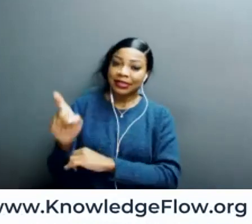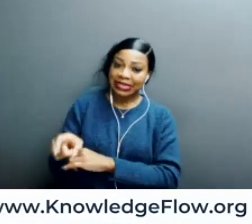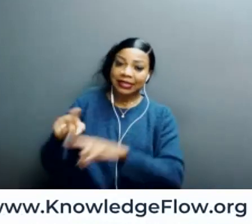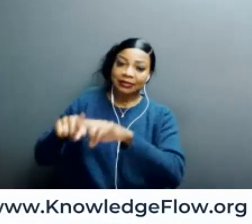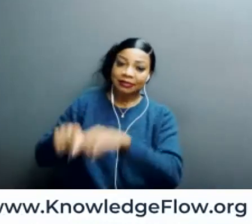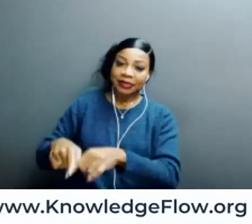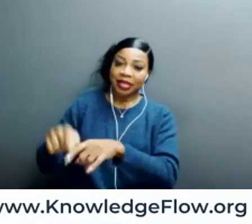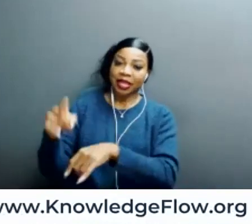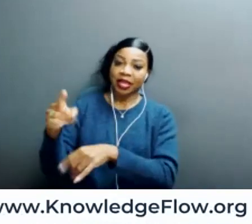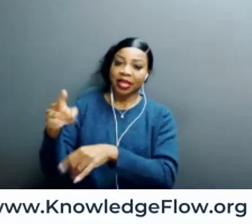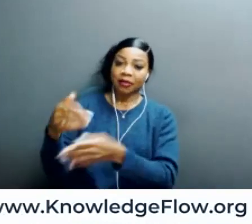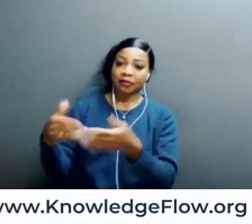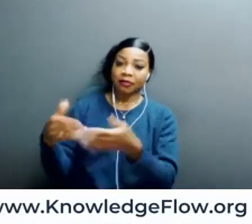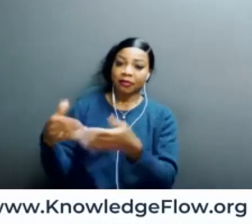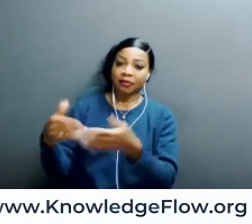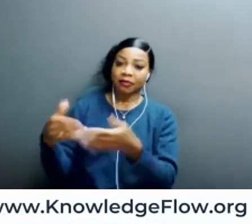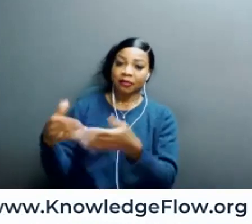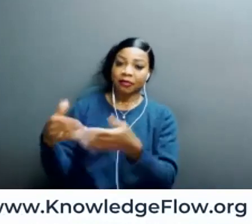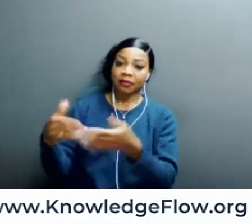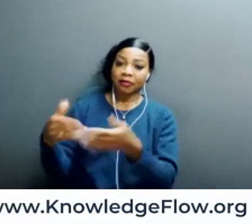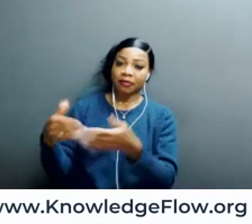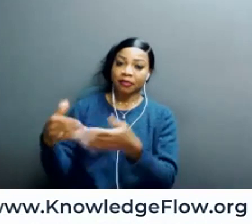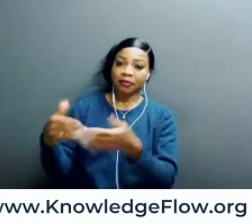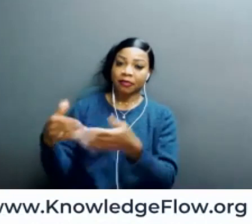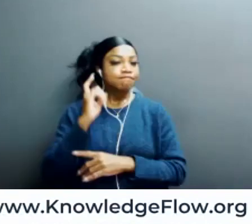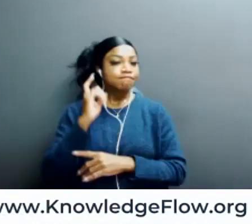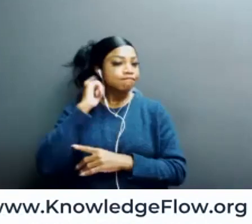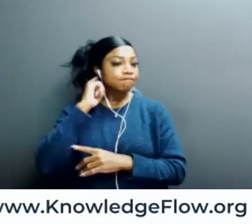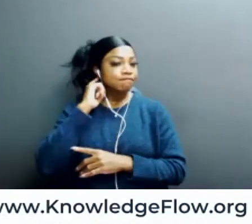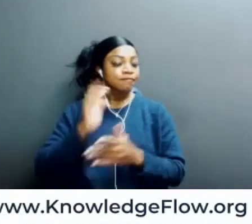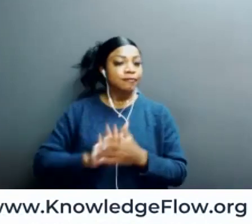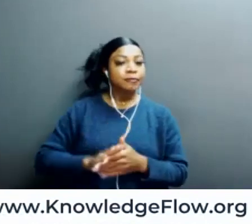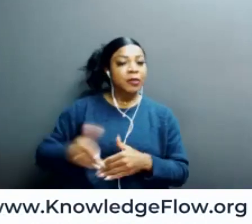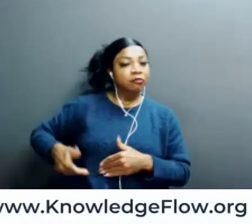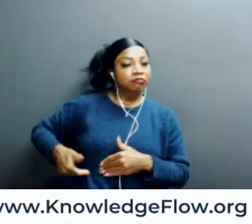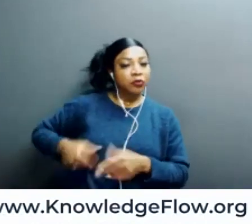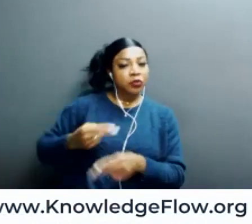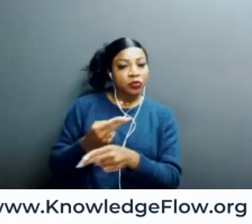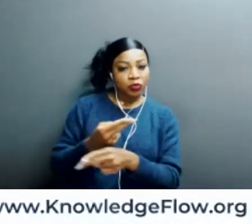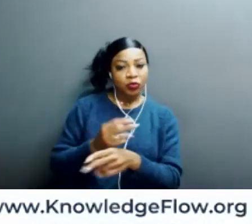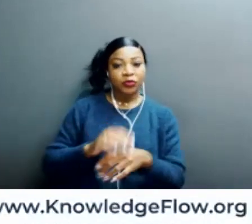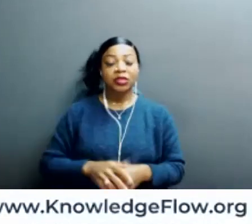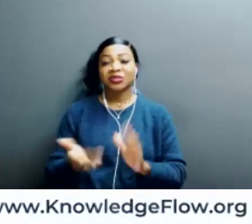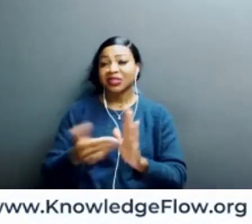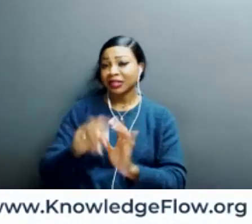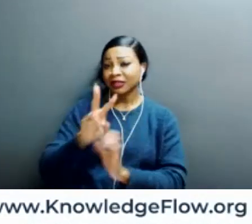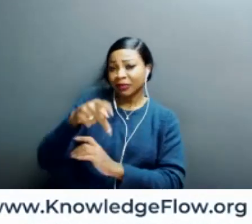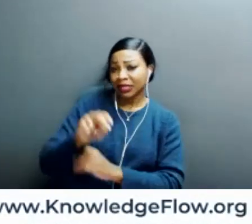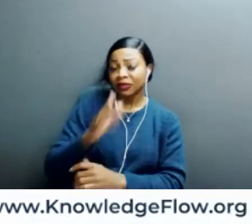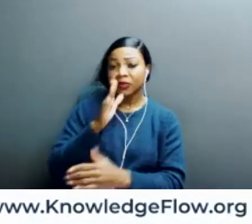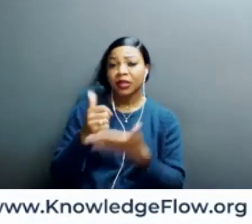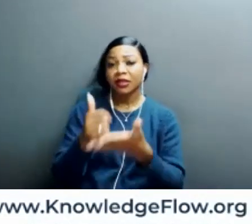the internet so being really cognizant of that uh the VPN as Lisa mentioned is really helpful for